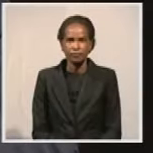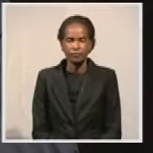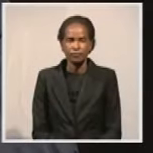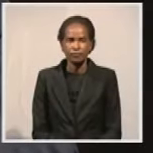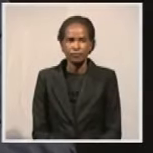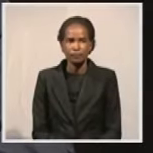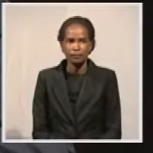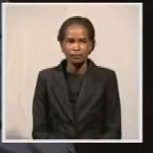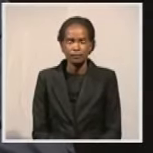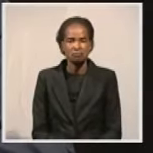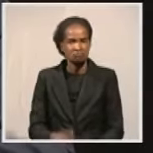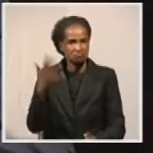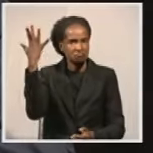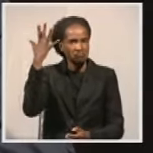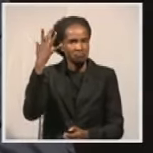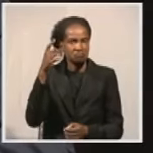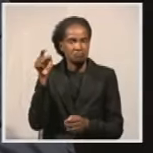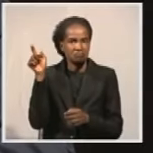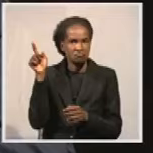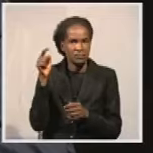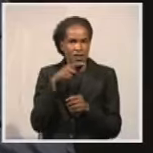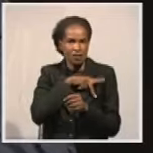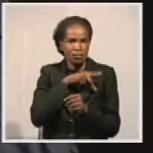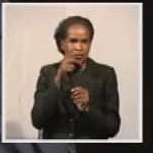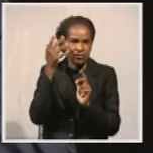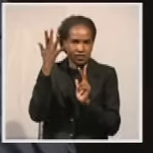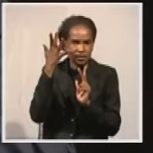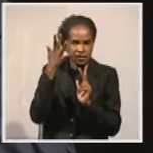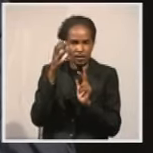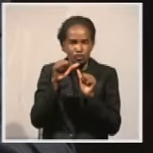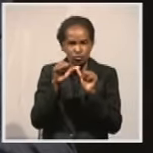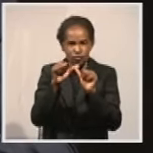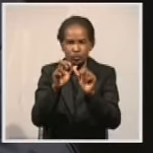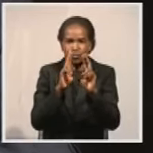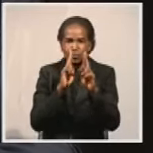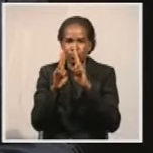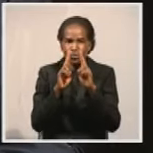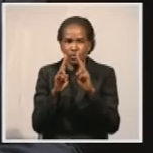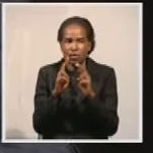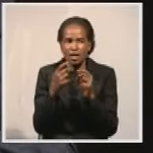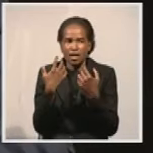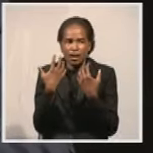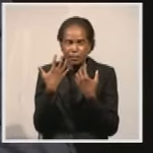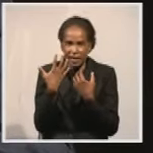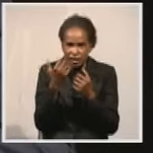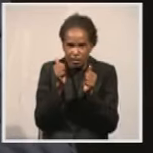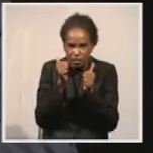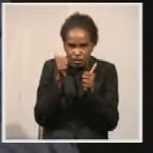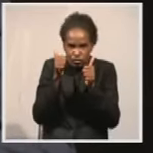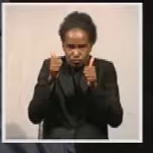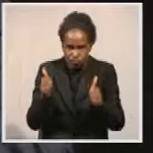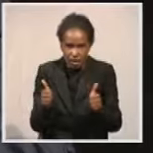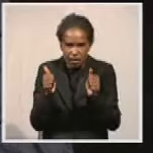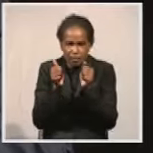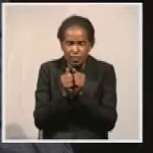Well, of course, that's remarks by Professor Kashavivi. As we're continuing with this discussion, we are joined in studio by